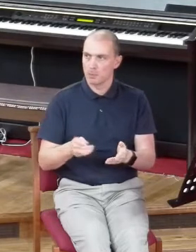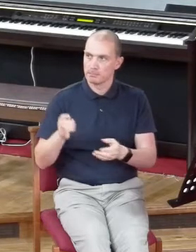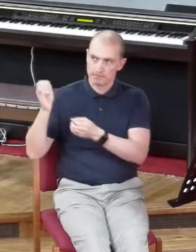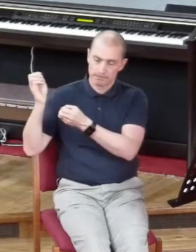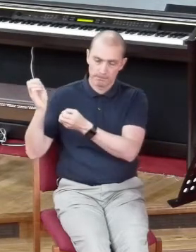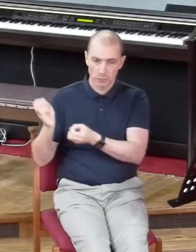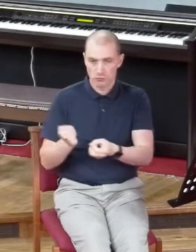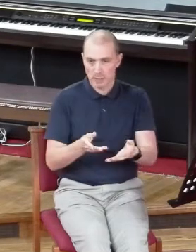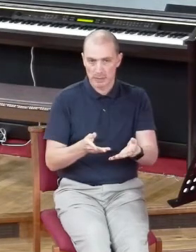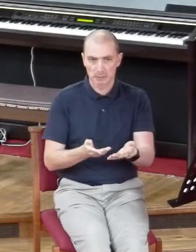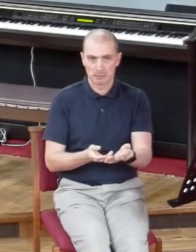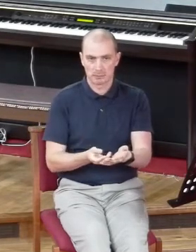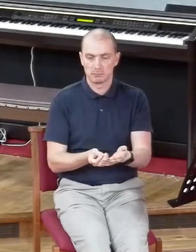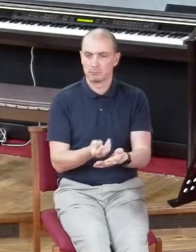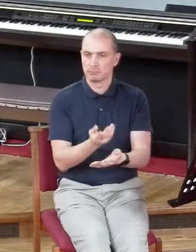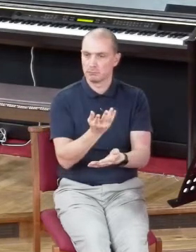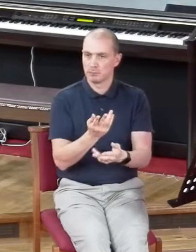Jesus,